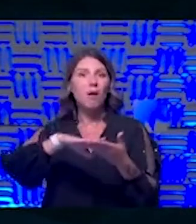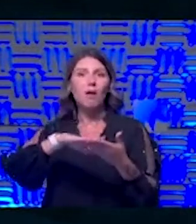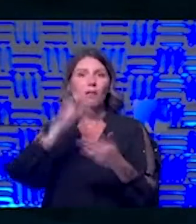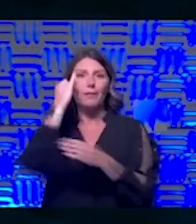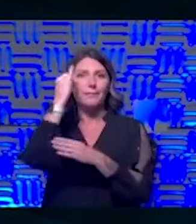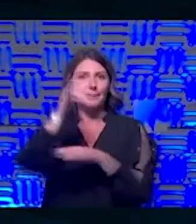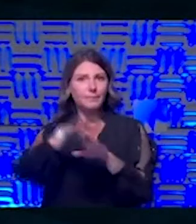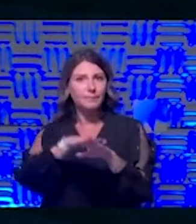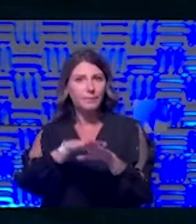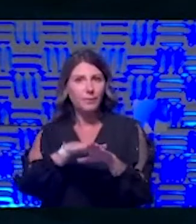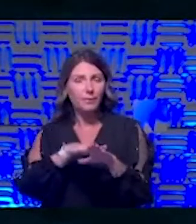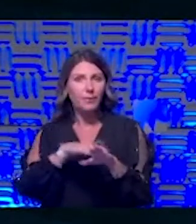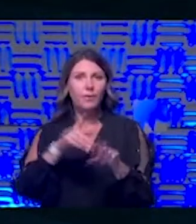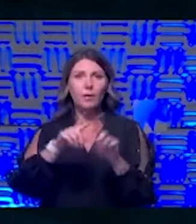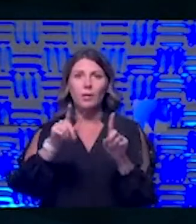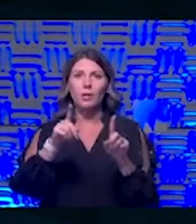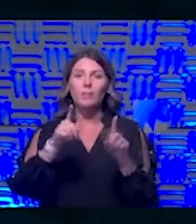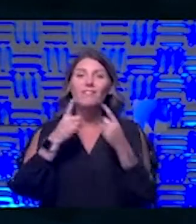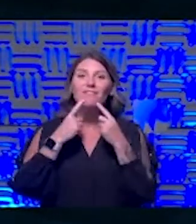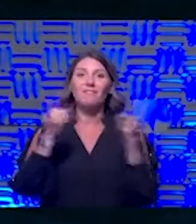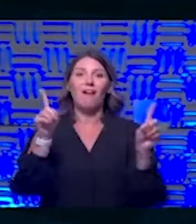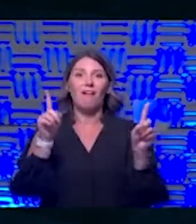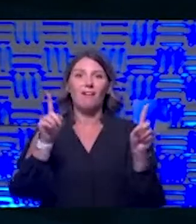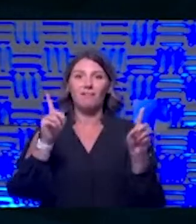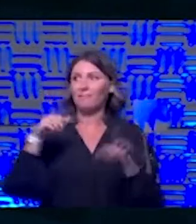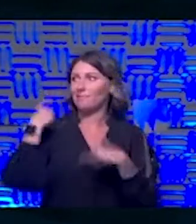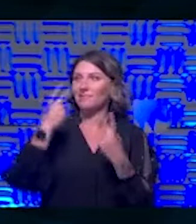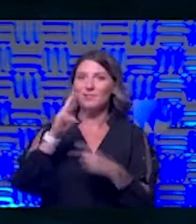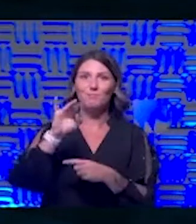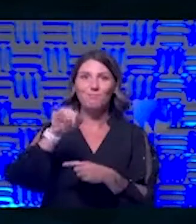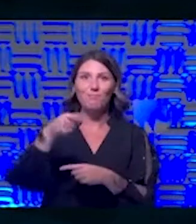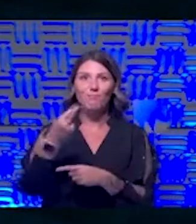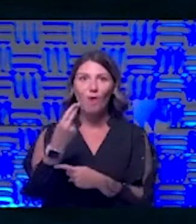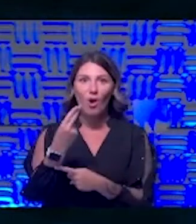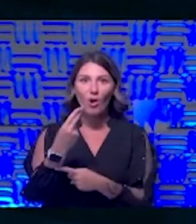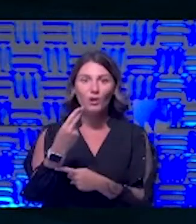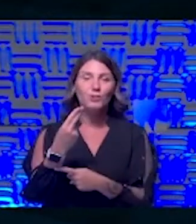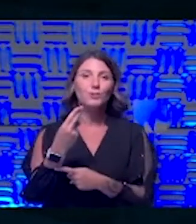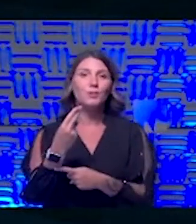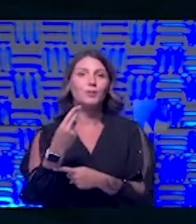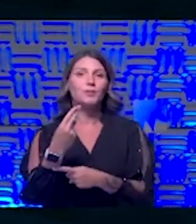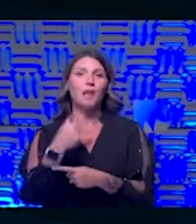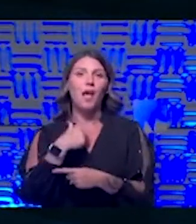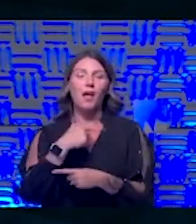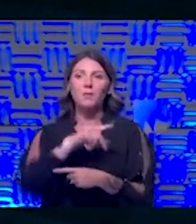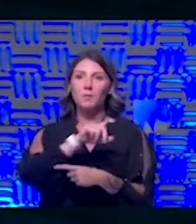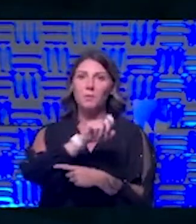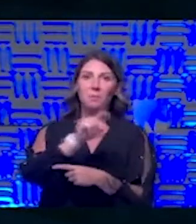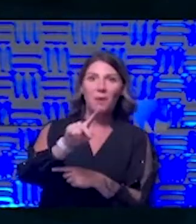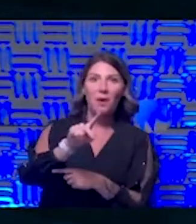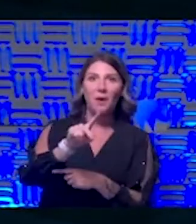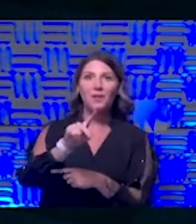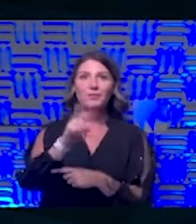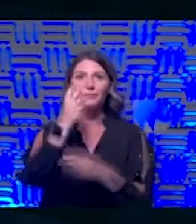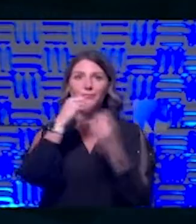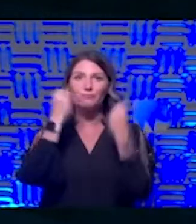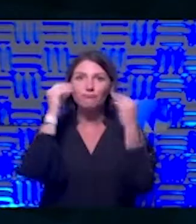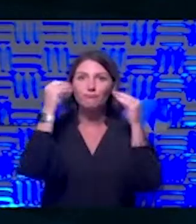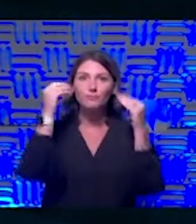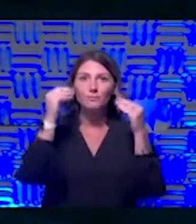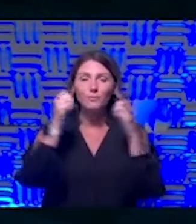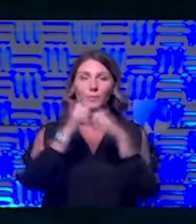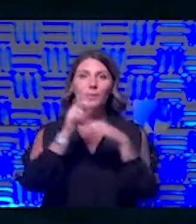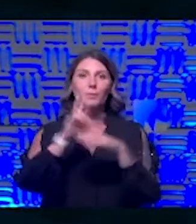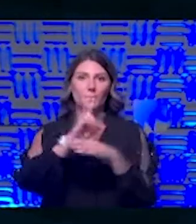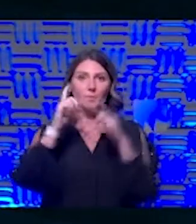I've finally, for the first time since March, made my way back to the supermarket with a mask,